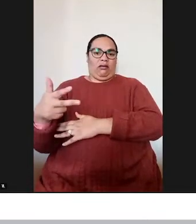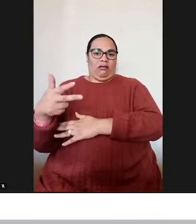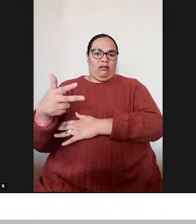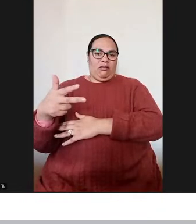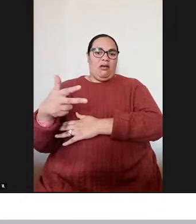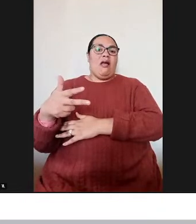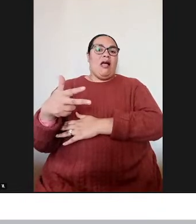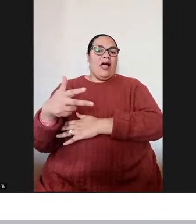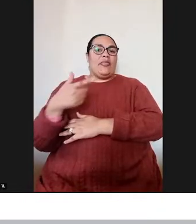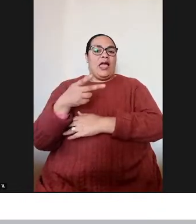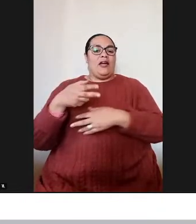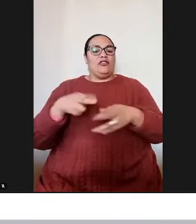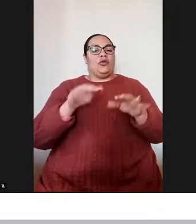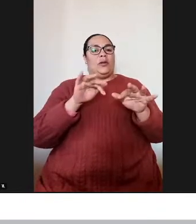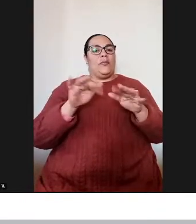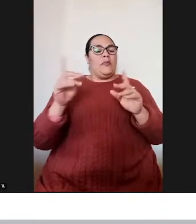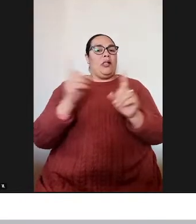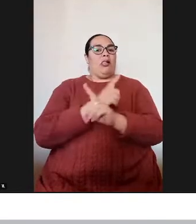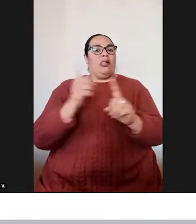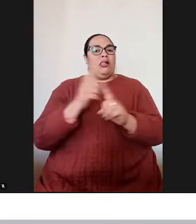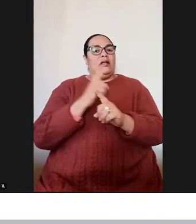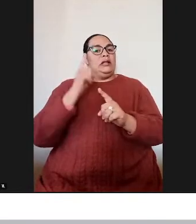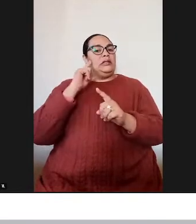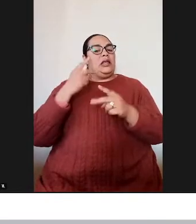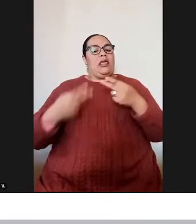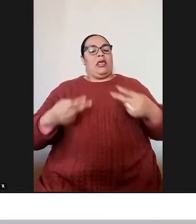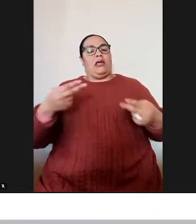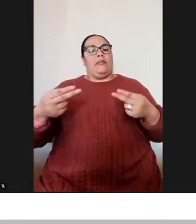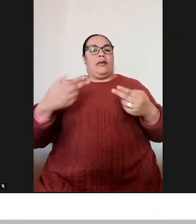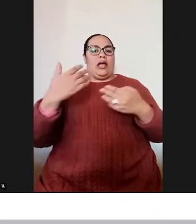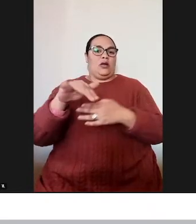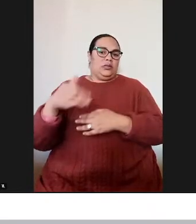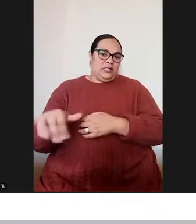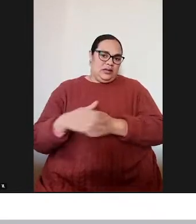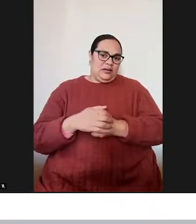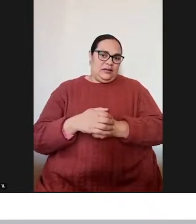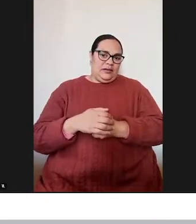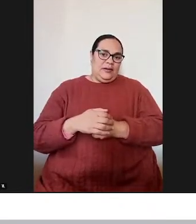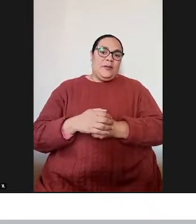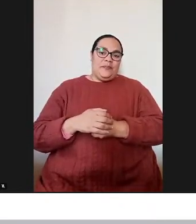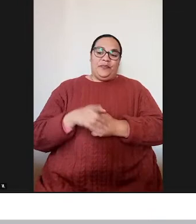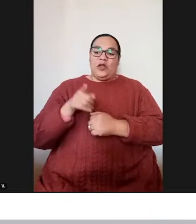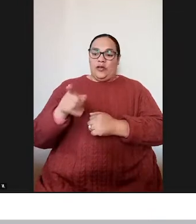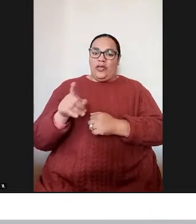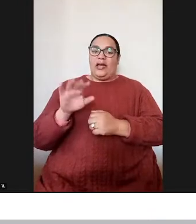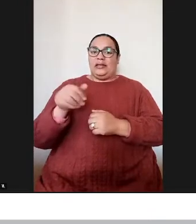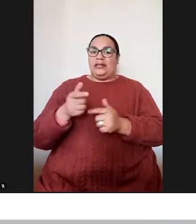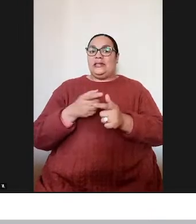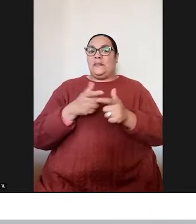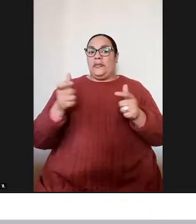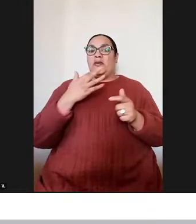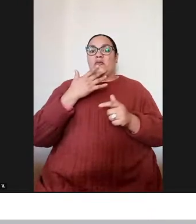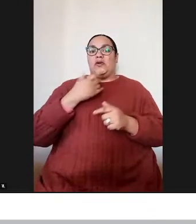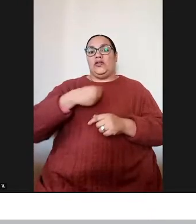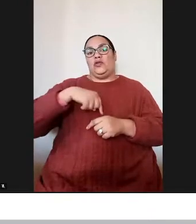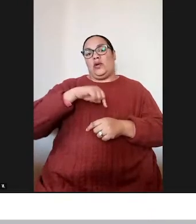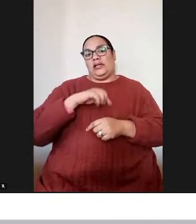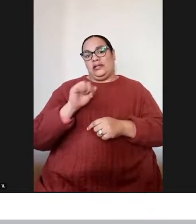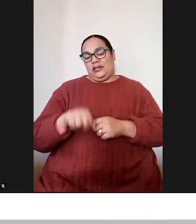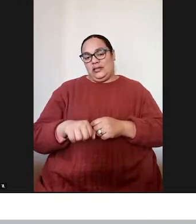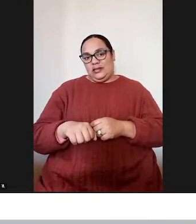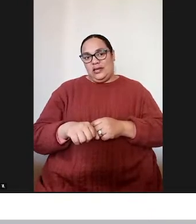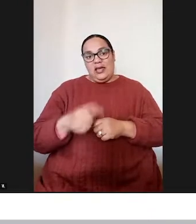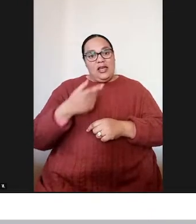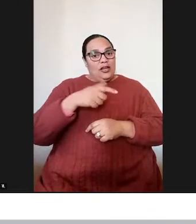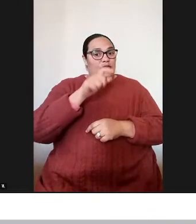were street people that were sleeping outside. That poses a risk to us. And Chair,